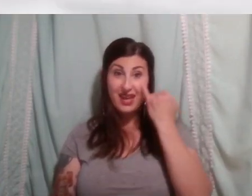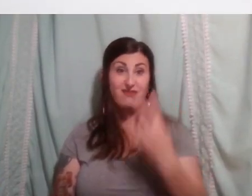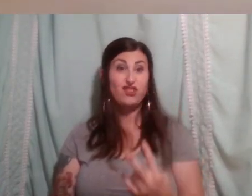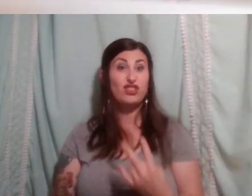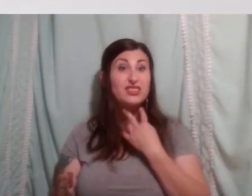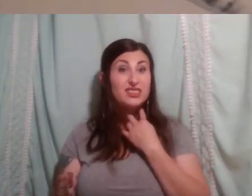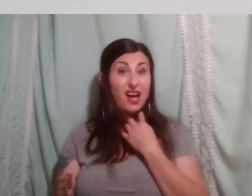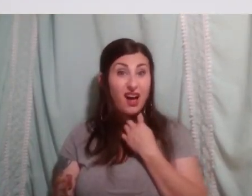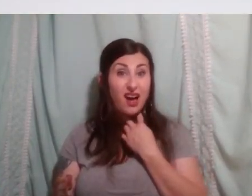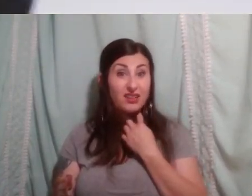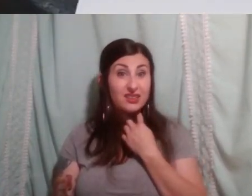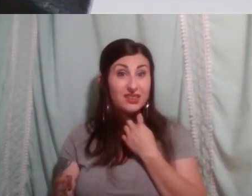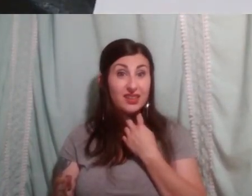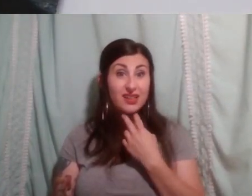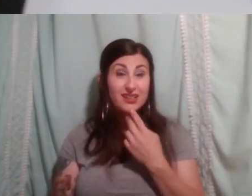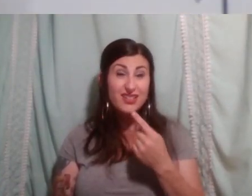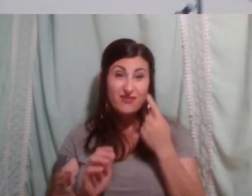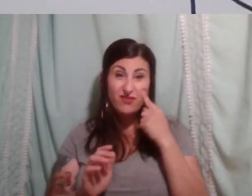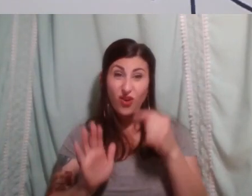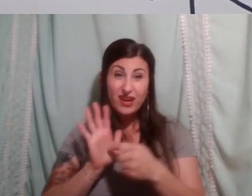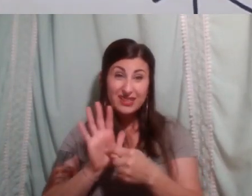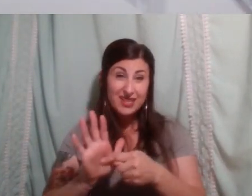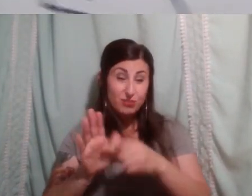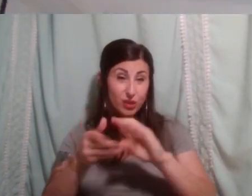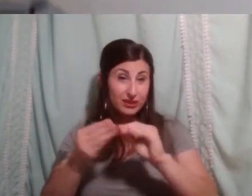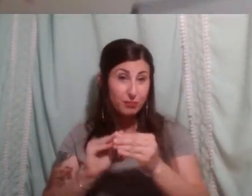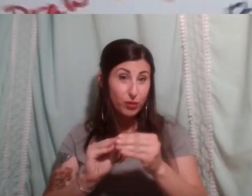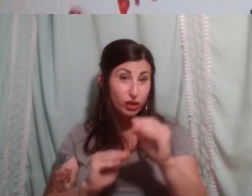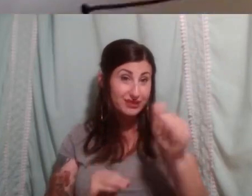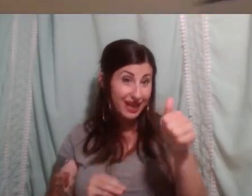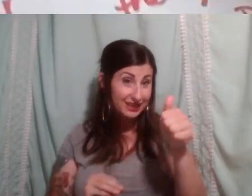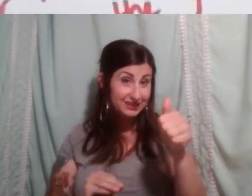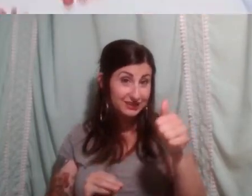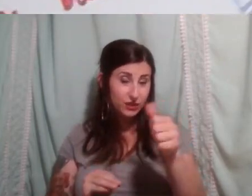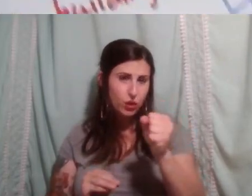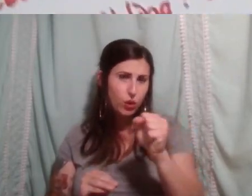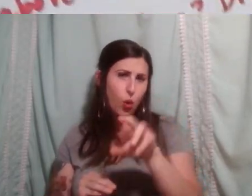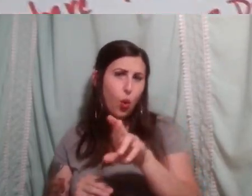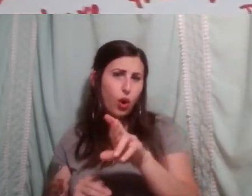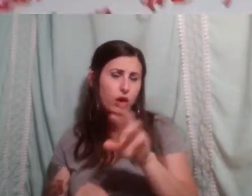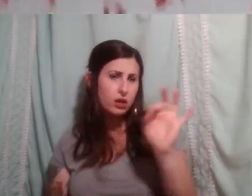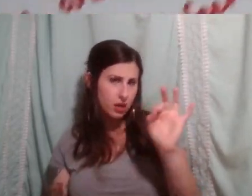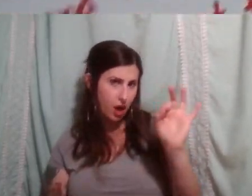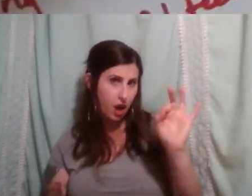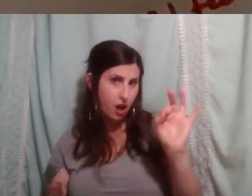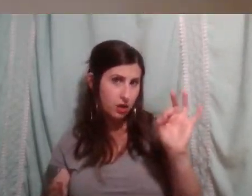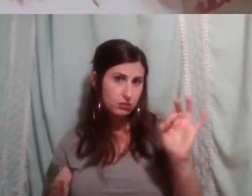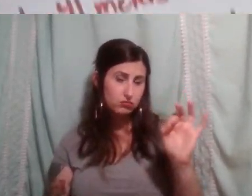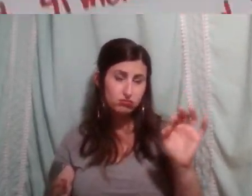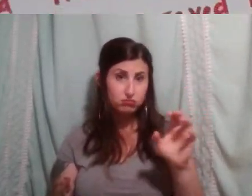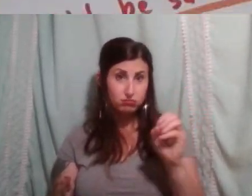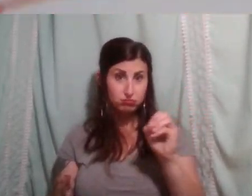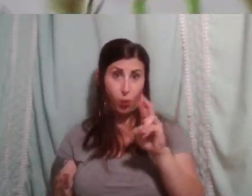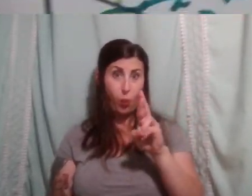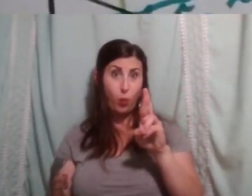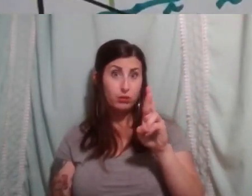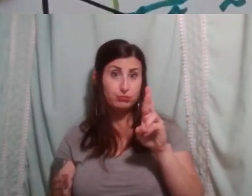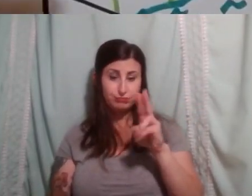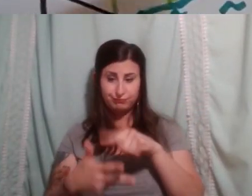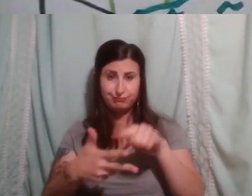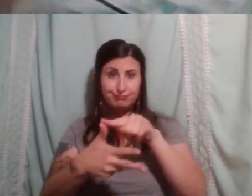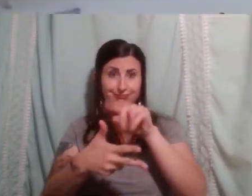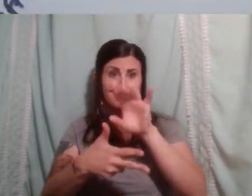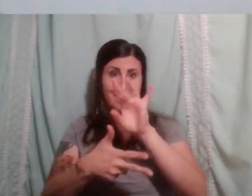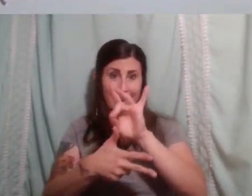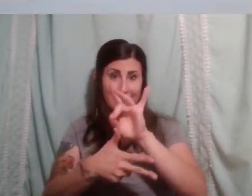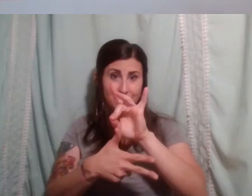If you were stuck on example 10, example 9, or example